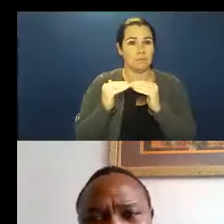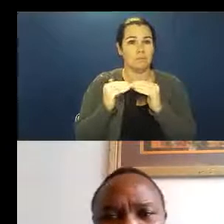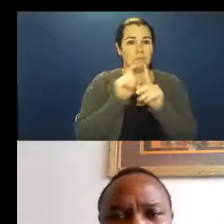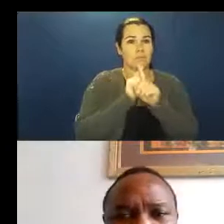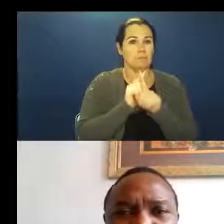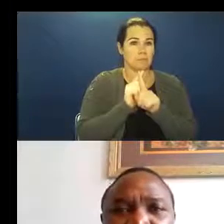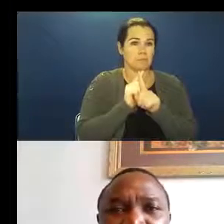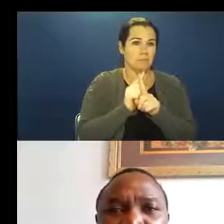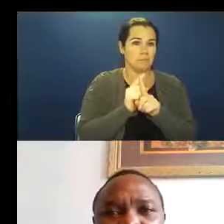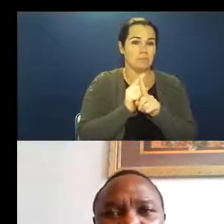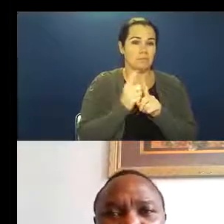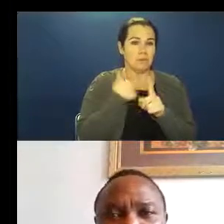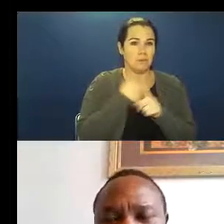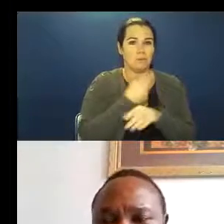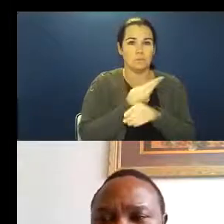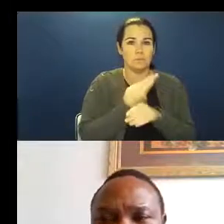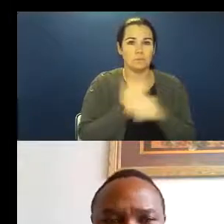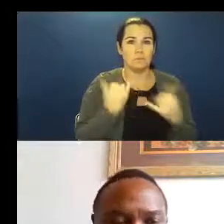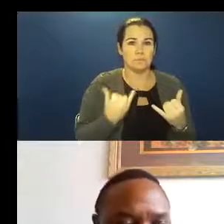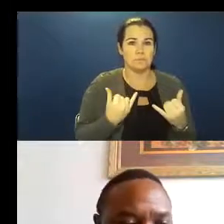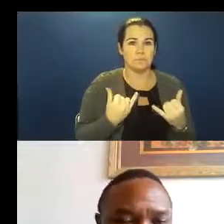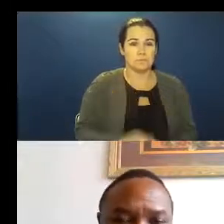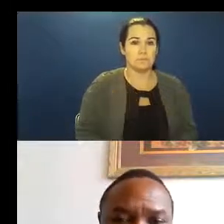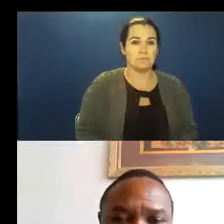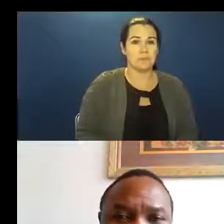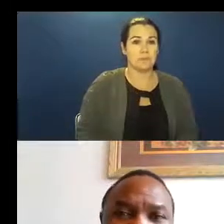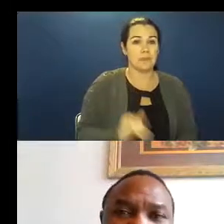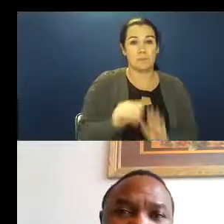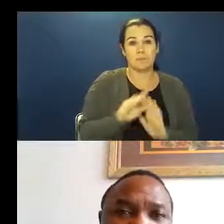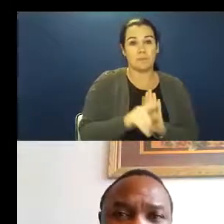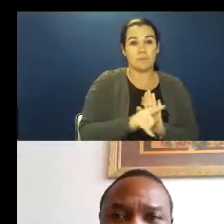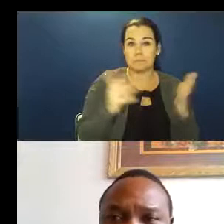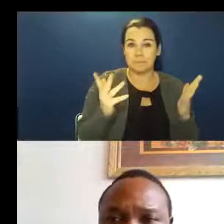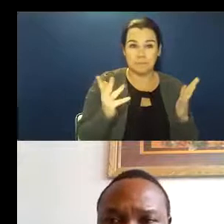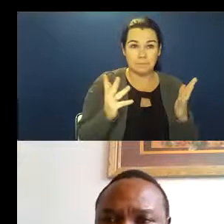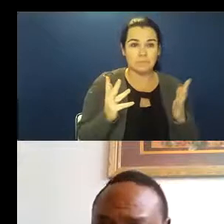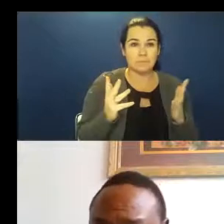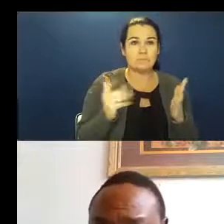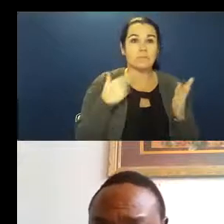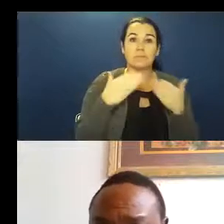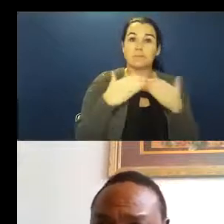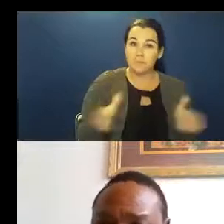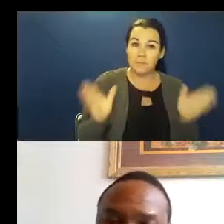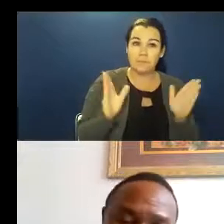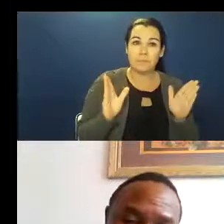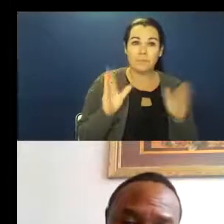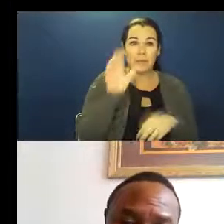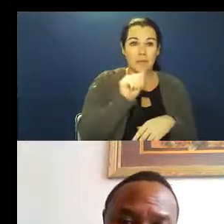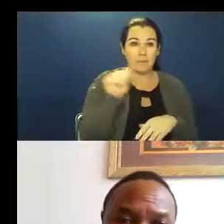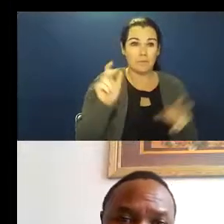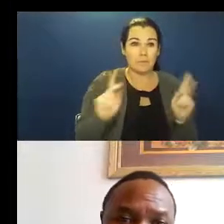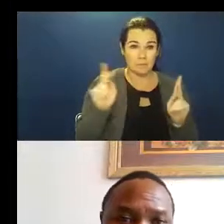we are implementing. Again, the background, as I said, is that generally African Americans and